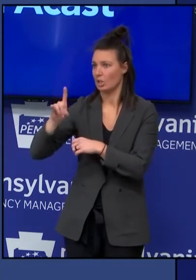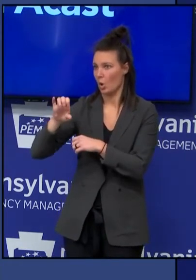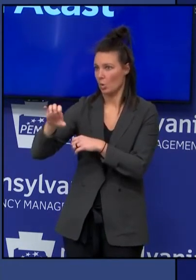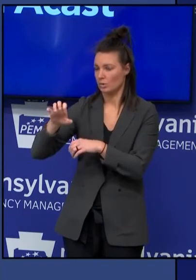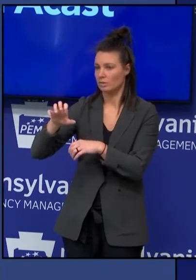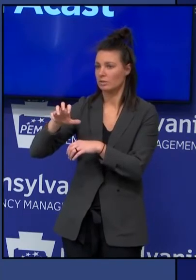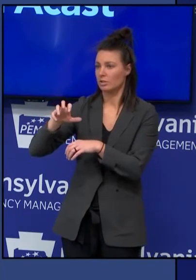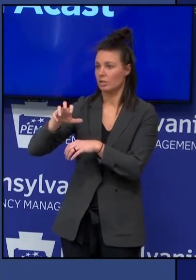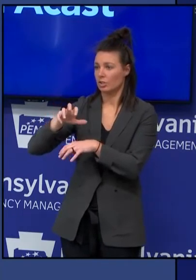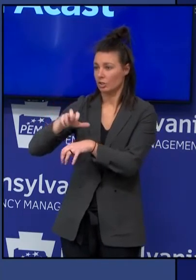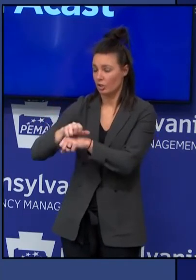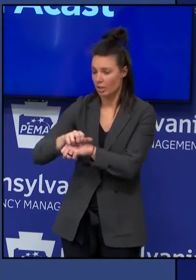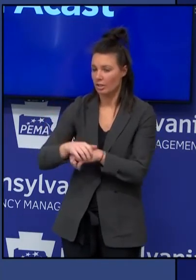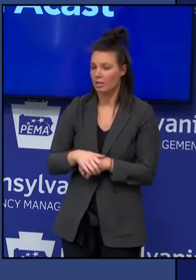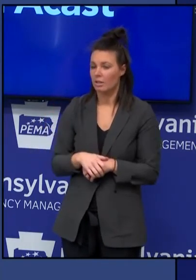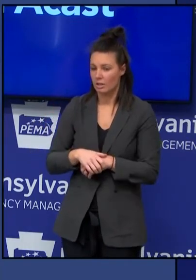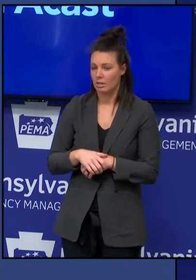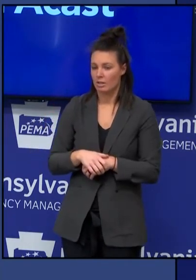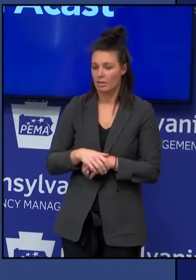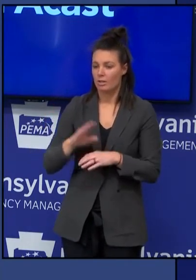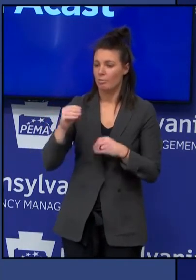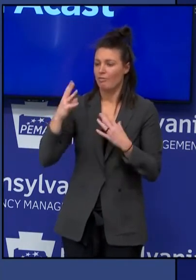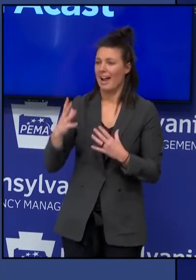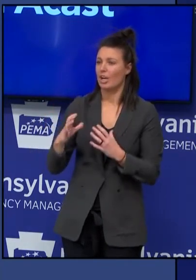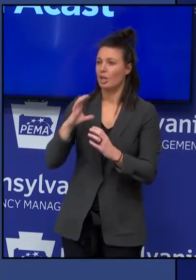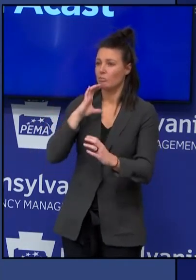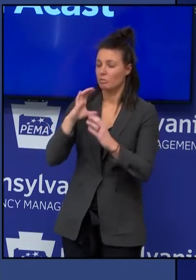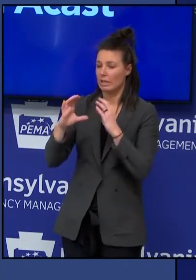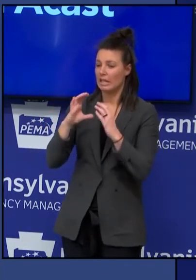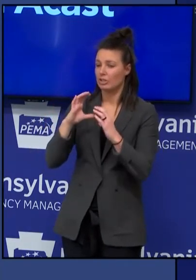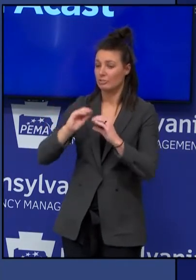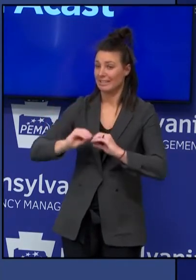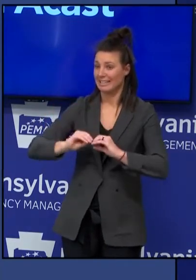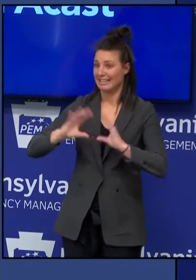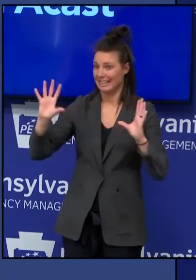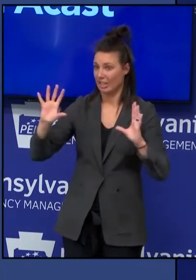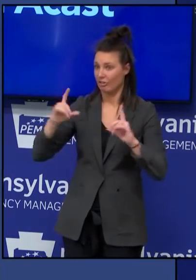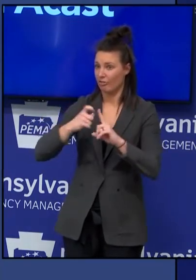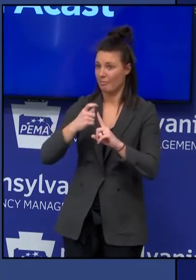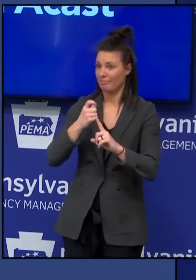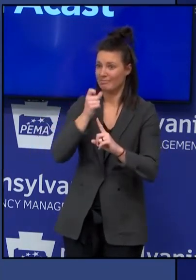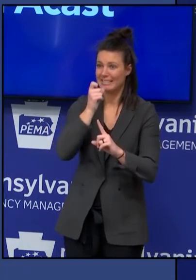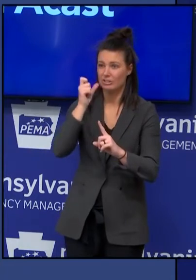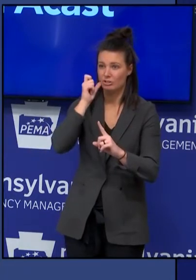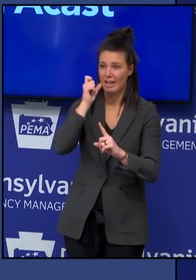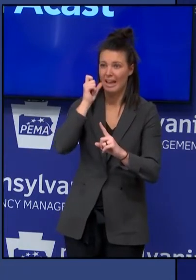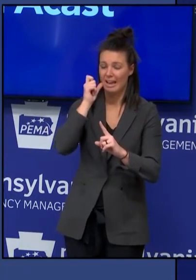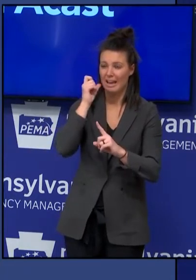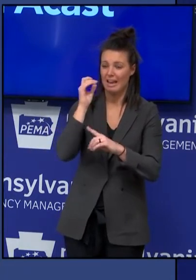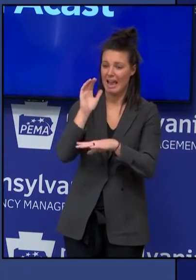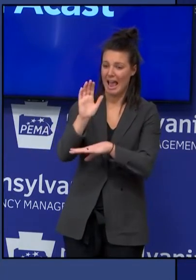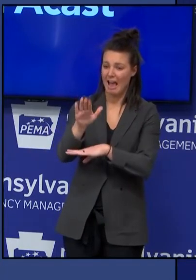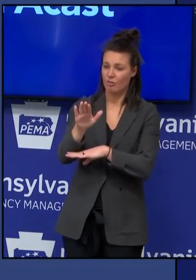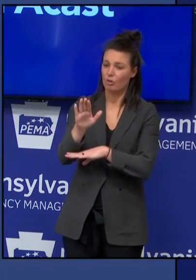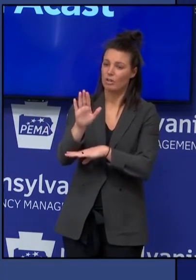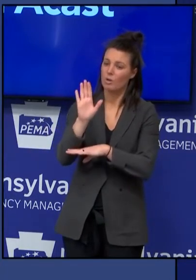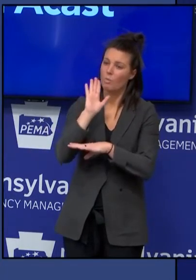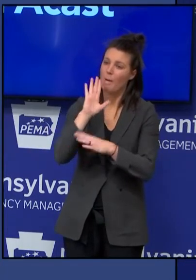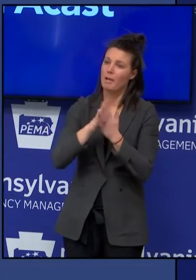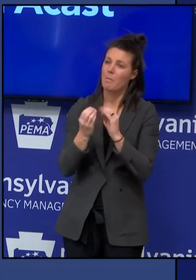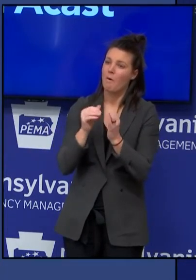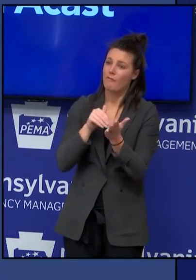security. The provider communications have been clear as of yesterday afternoon. They will also become more